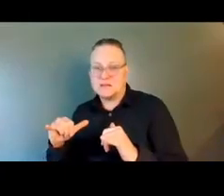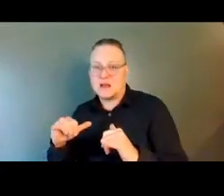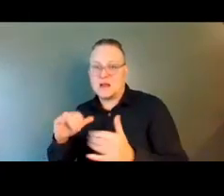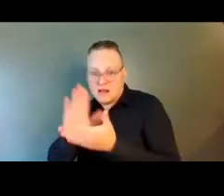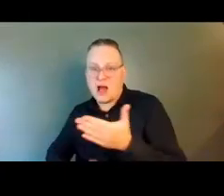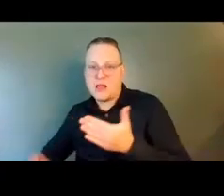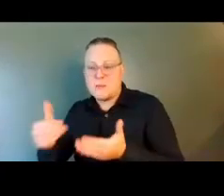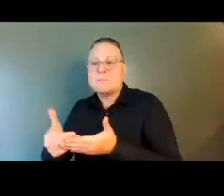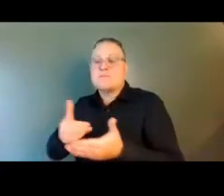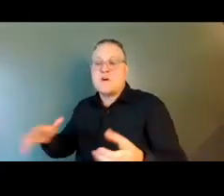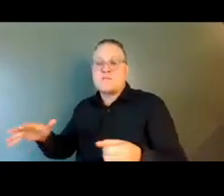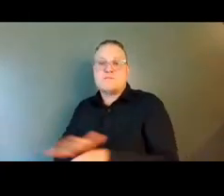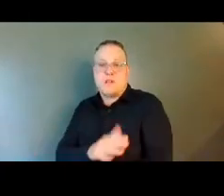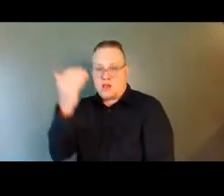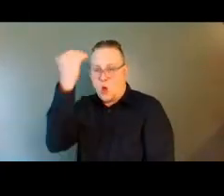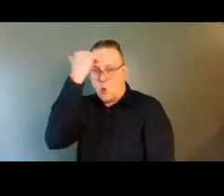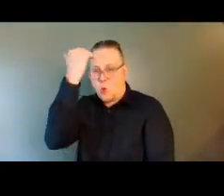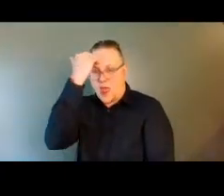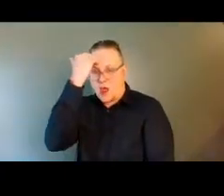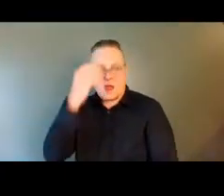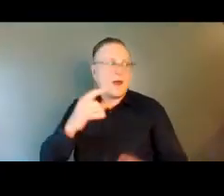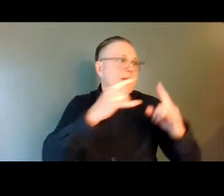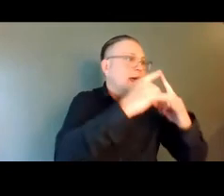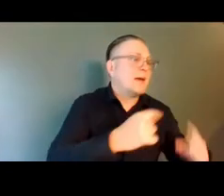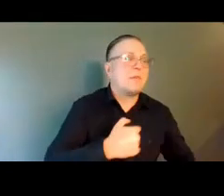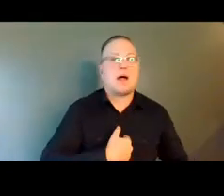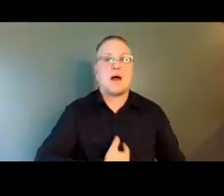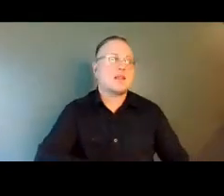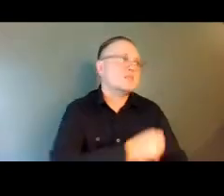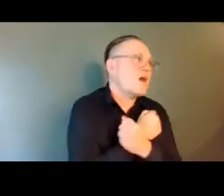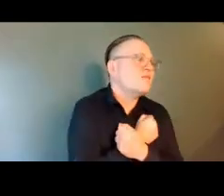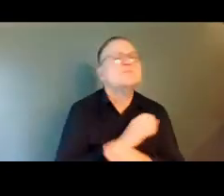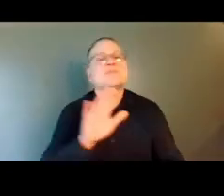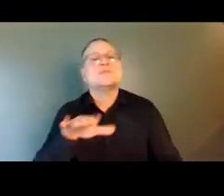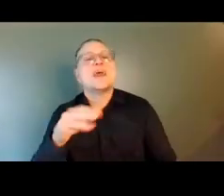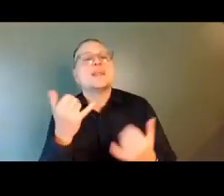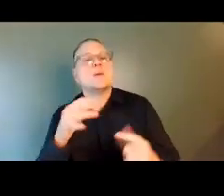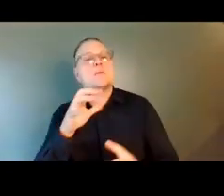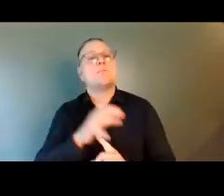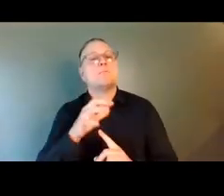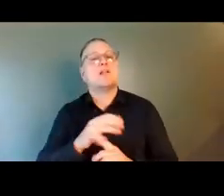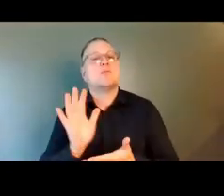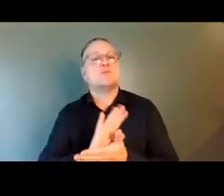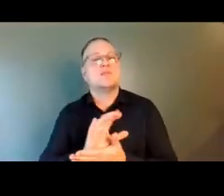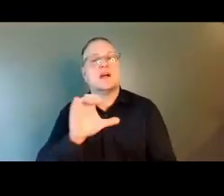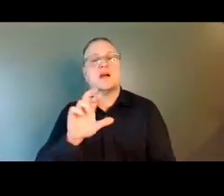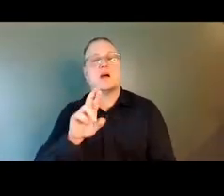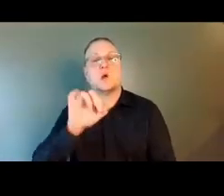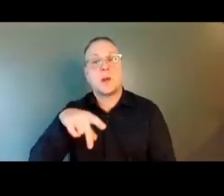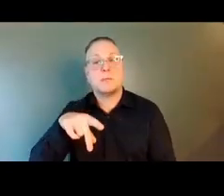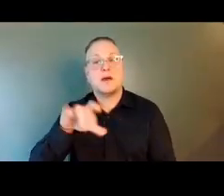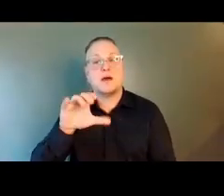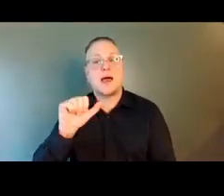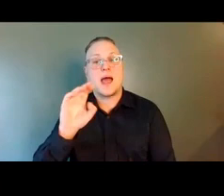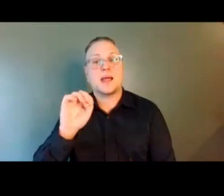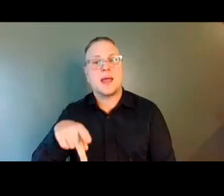loved being at camp. And there's now, I know right now, the documentary Crip Camp is very popular. And I can really relate